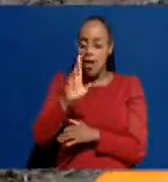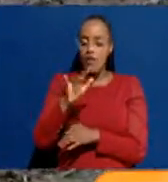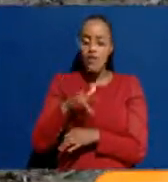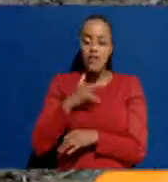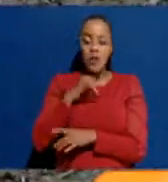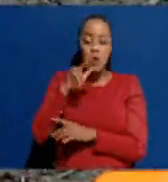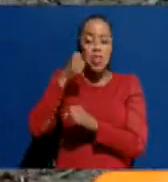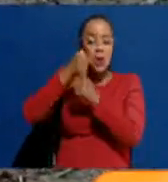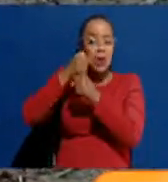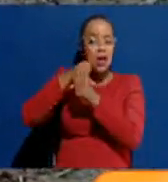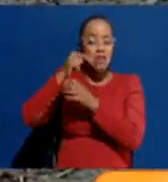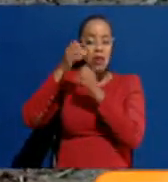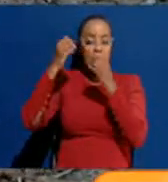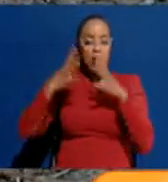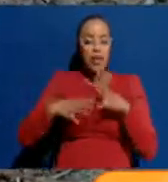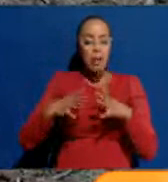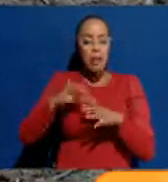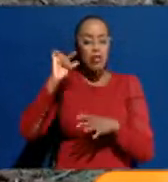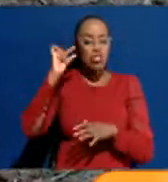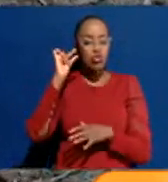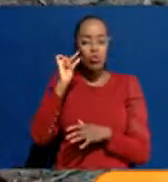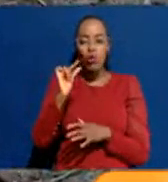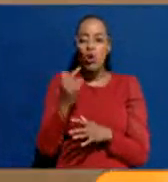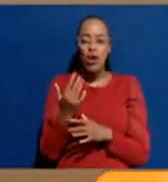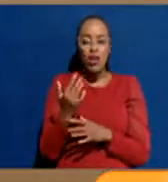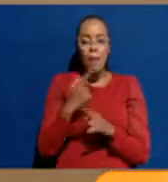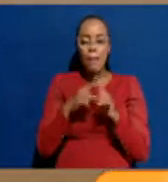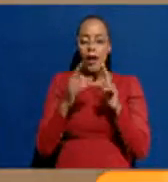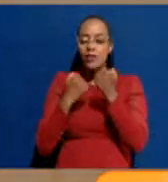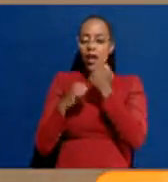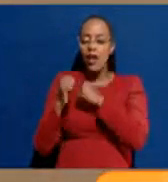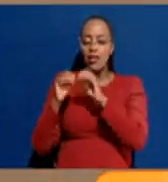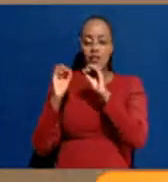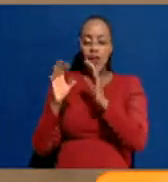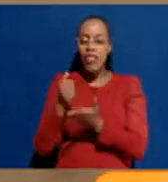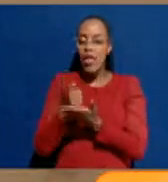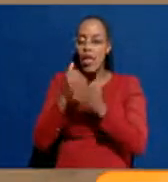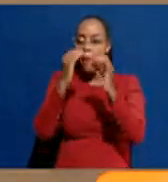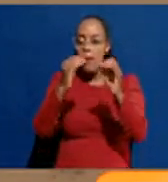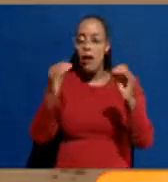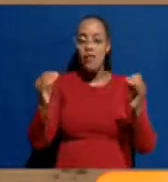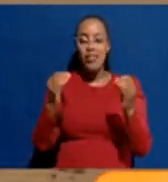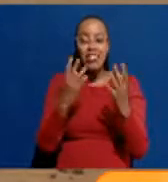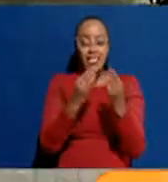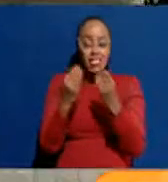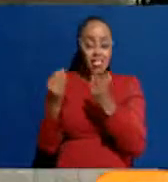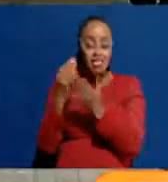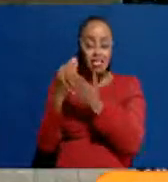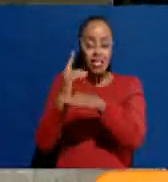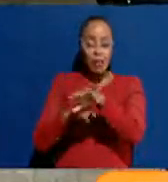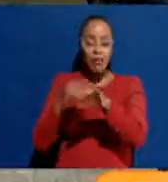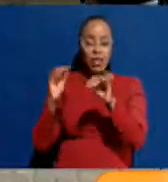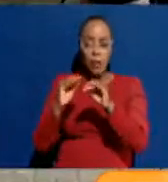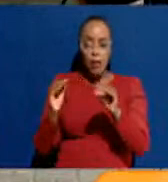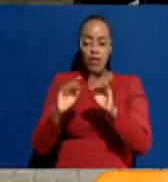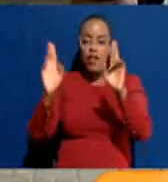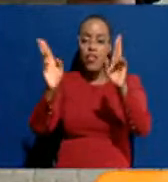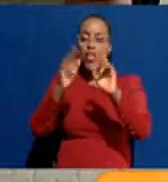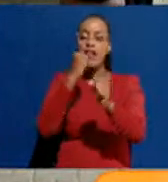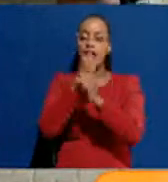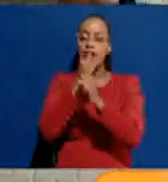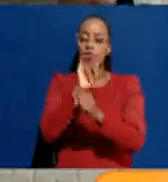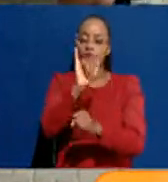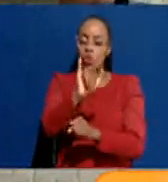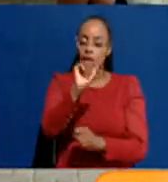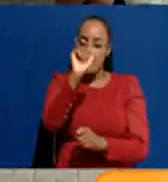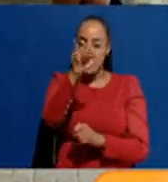for many are too little, too late. It's not easy sometimes to offload because they are willing to do so,